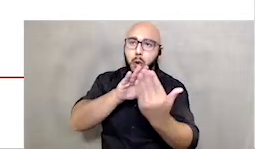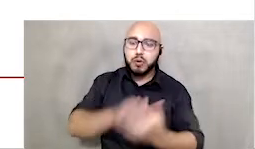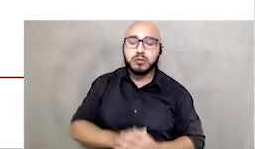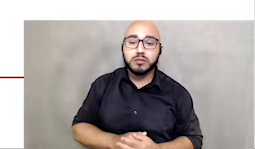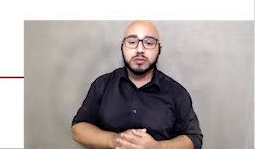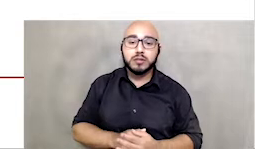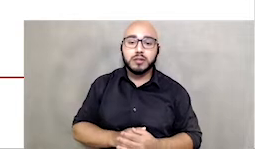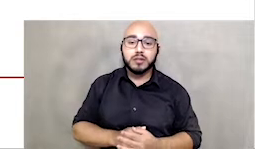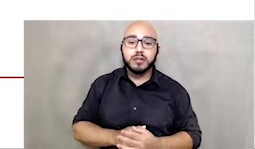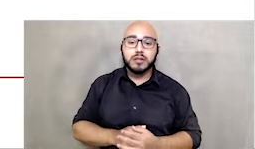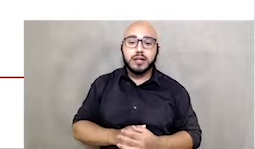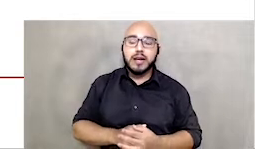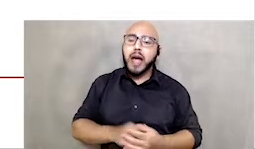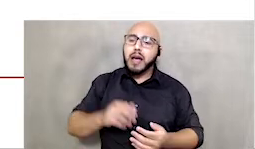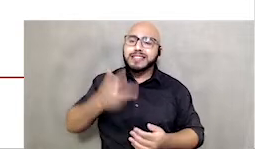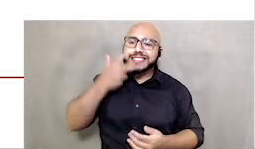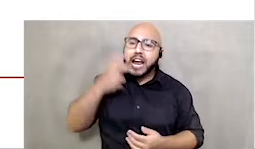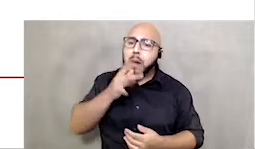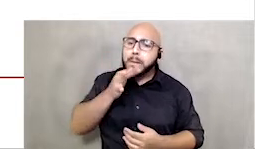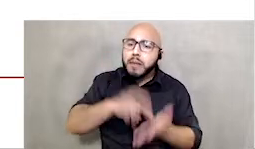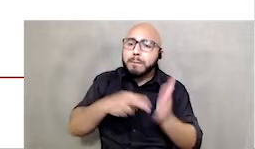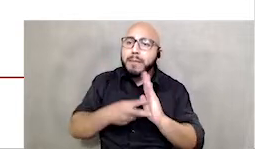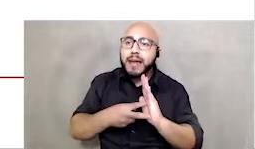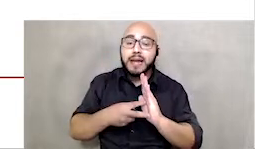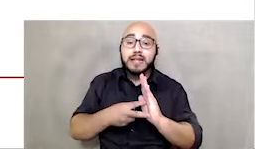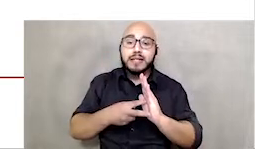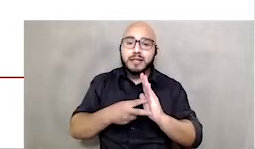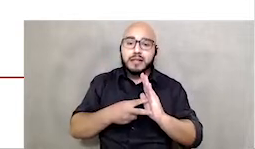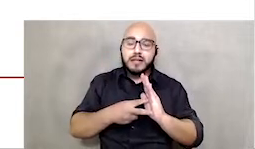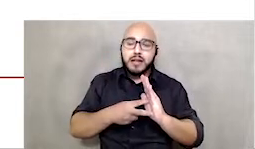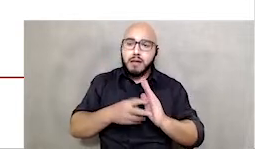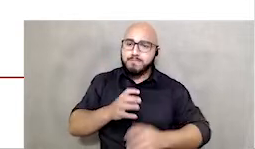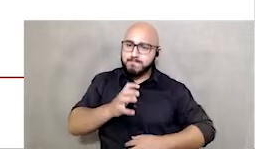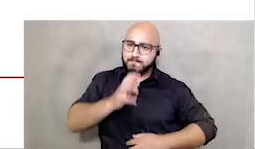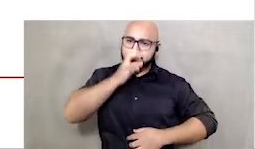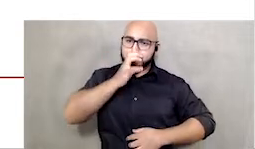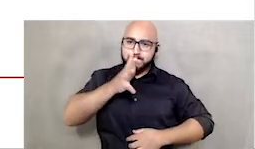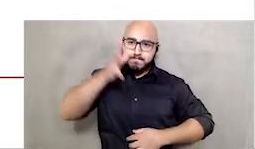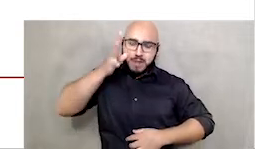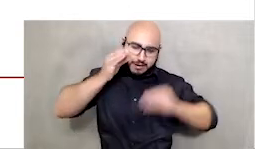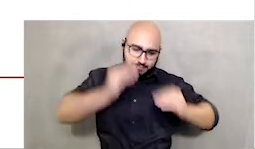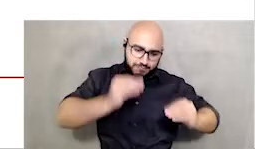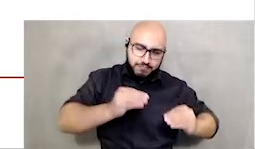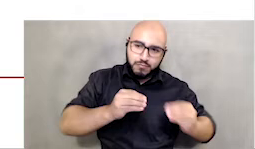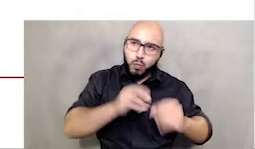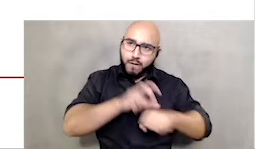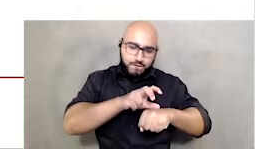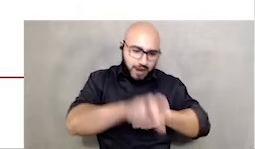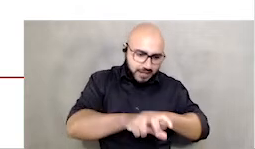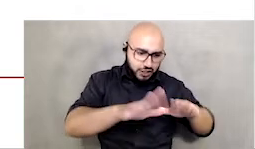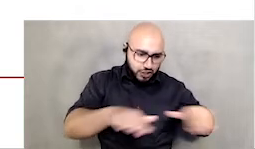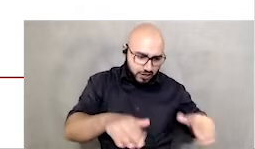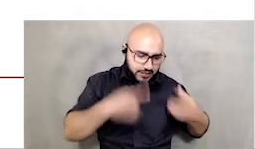as a form of strict parenting and where parents are highly invested in ensuring their children's success.